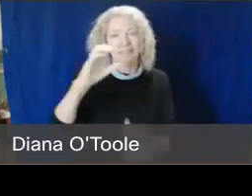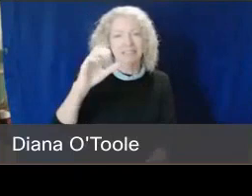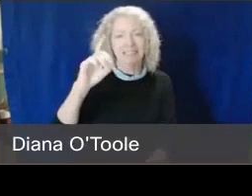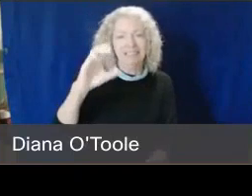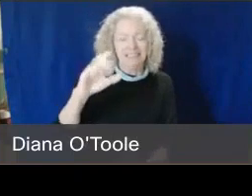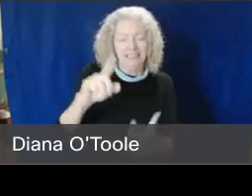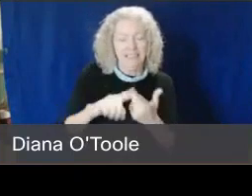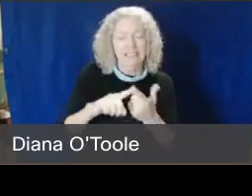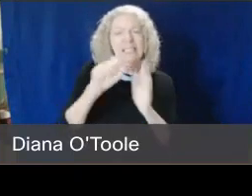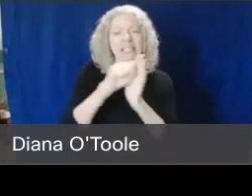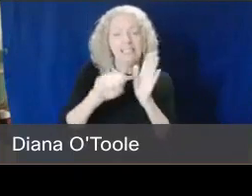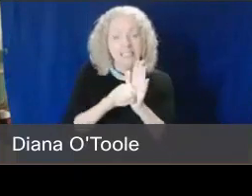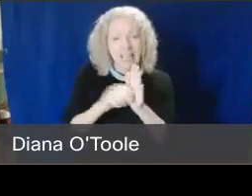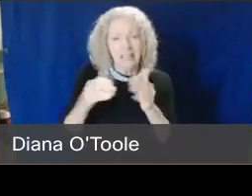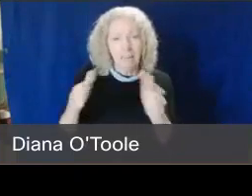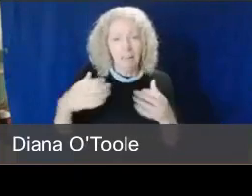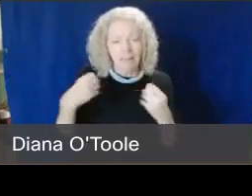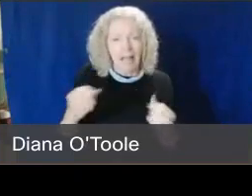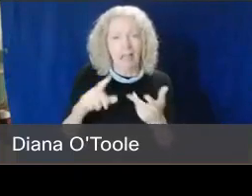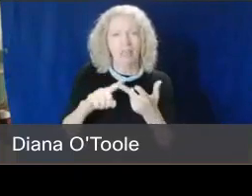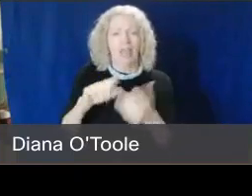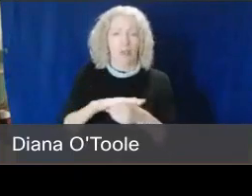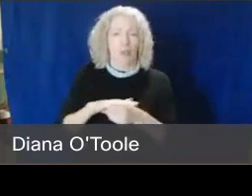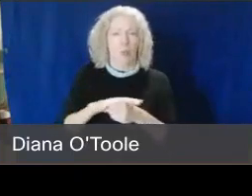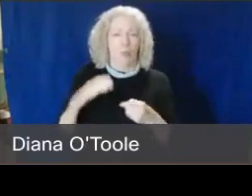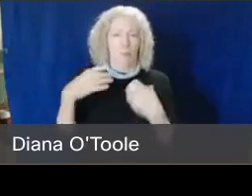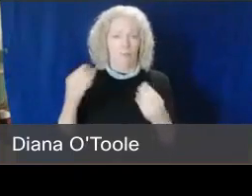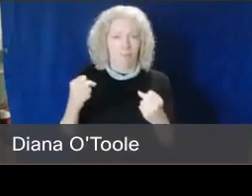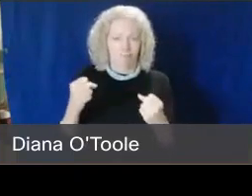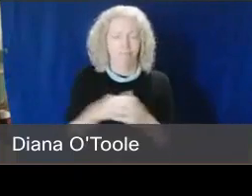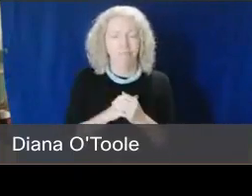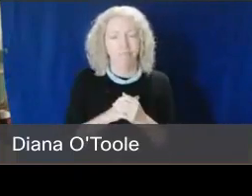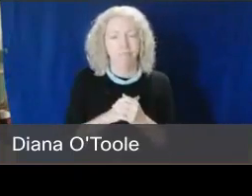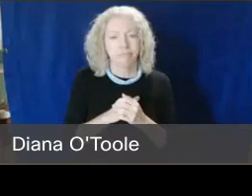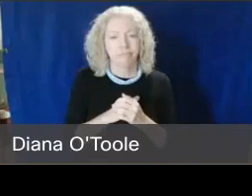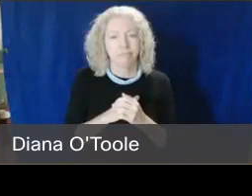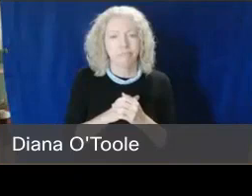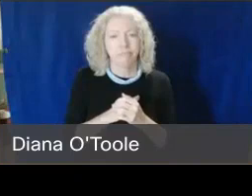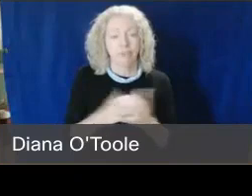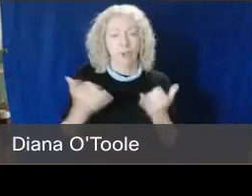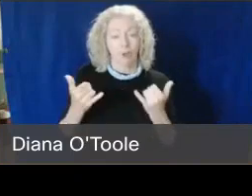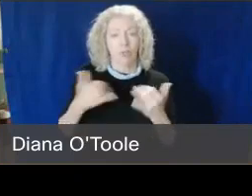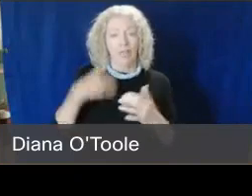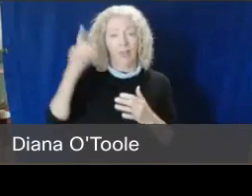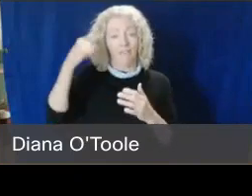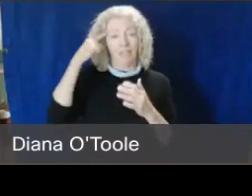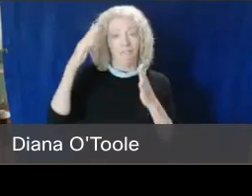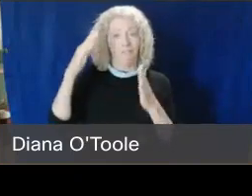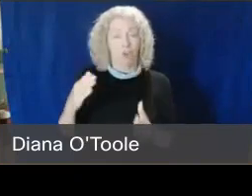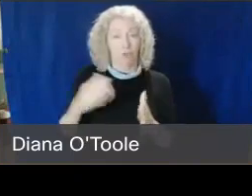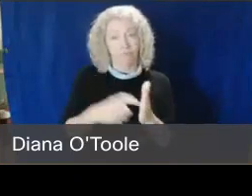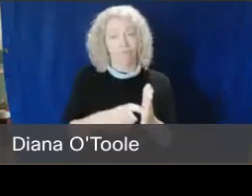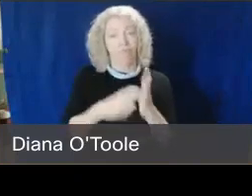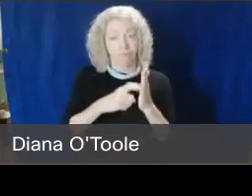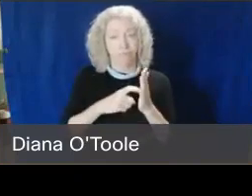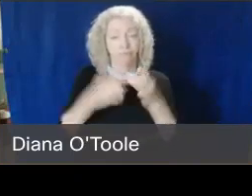health. Those have been our guiding lights on this. Currently, we have a governor mandate on masks